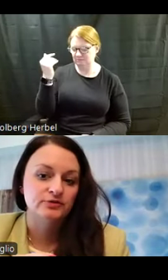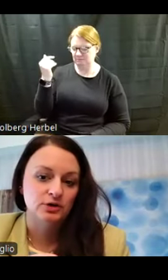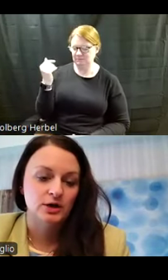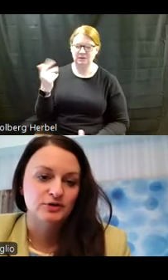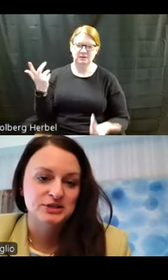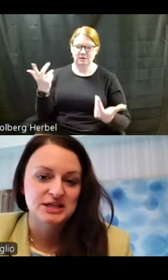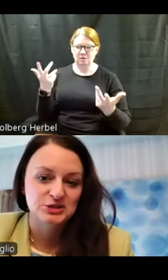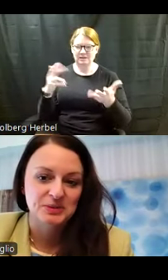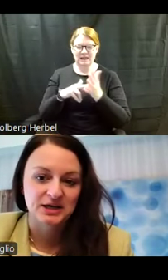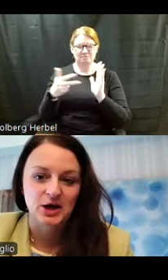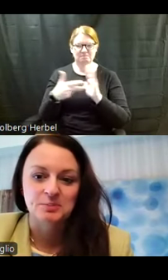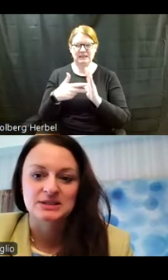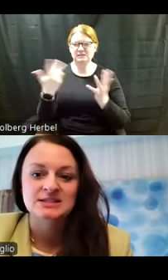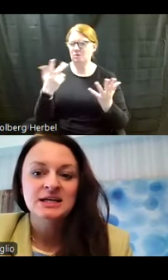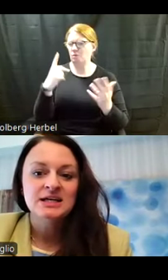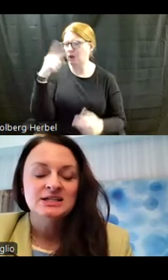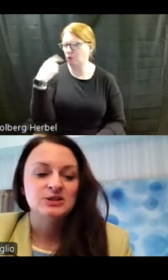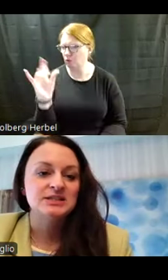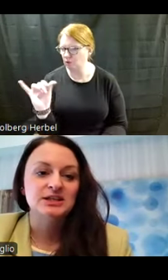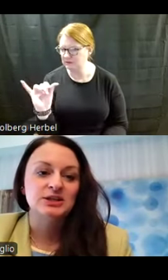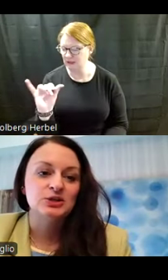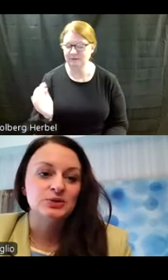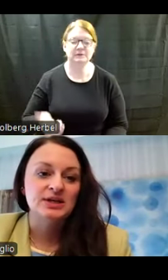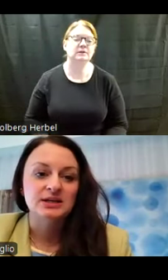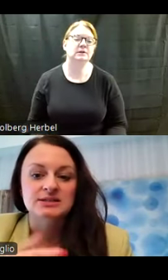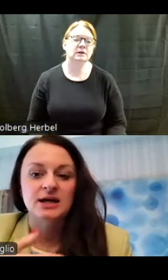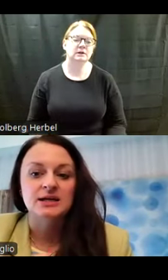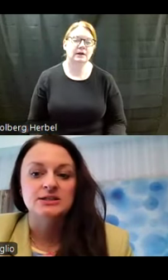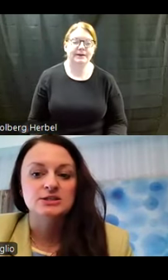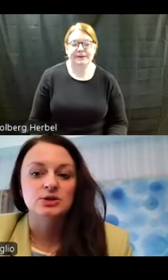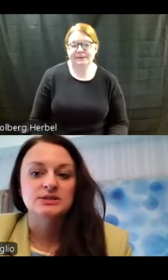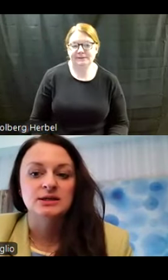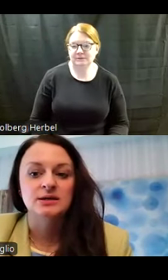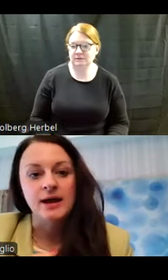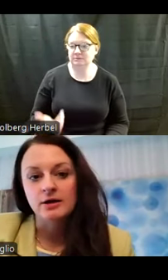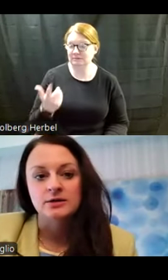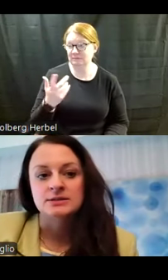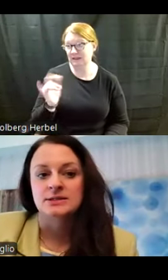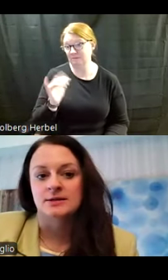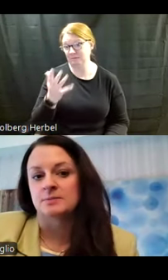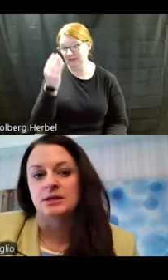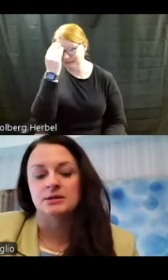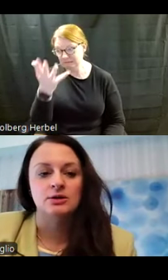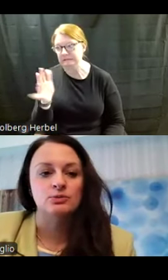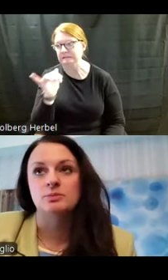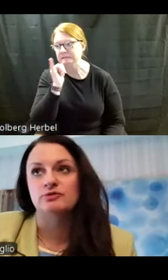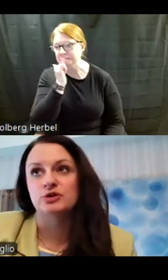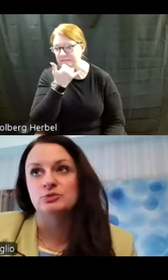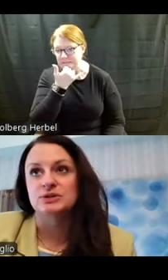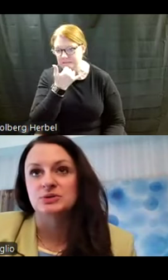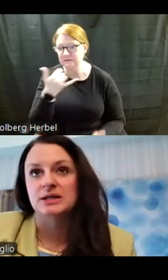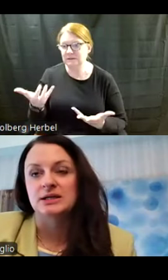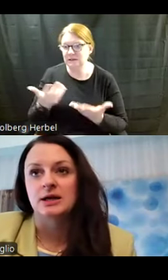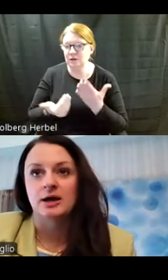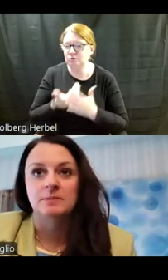what a difficult conversation might encompass. So this can include things like disclosing errors in the realm of